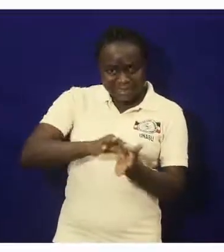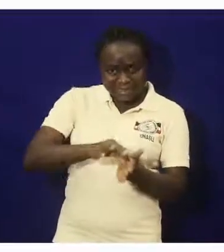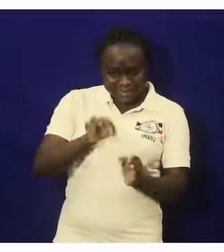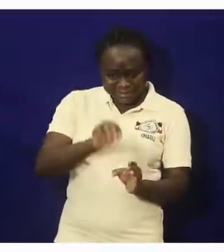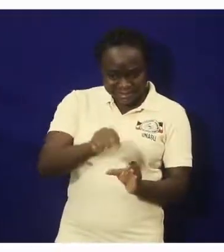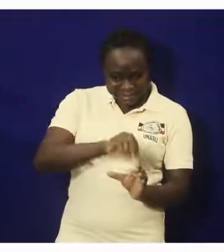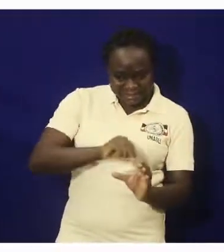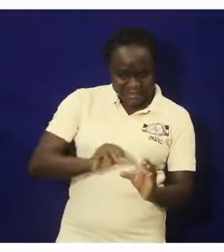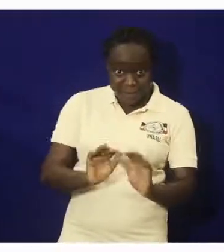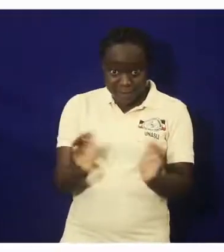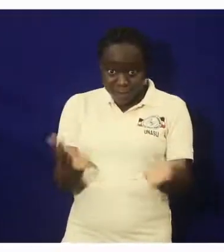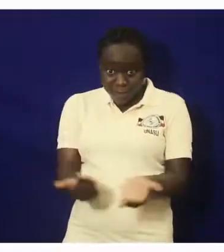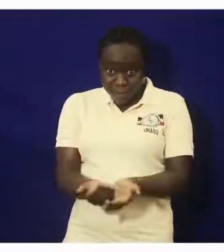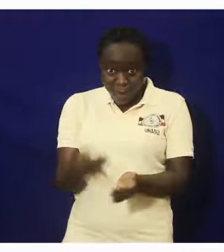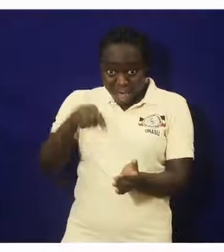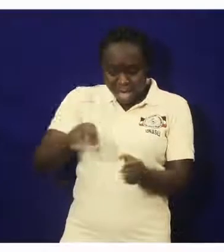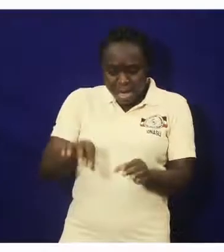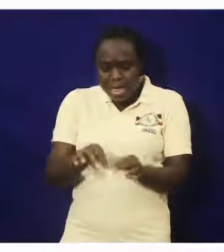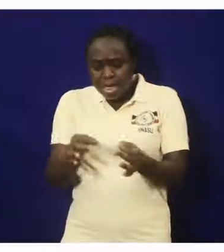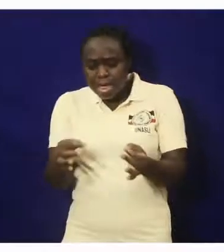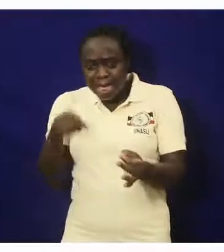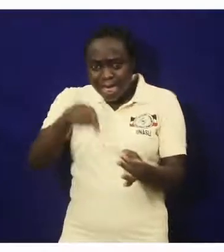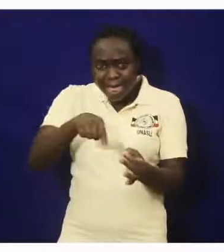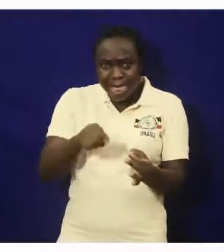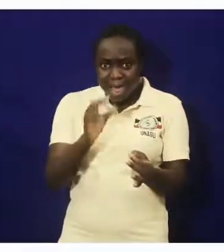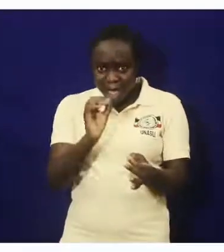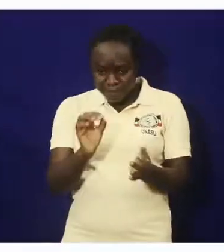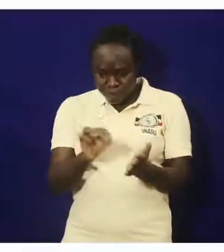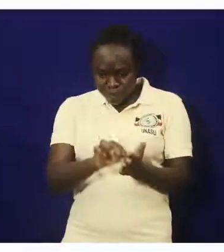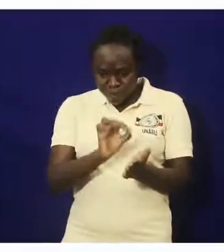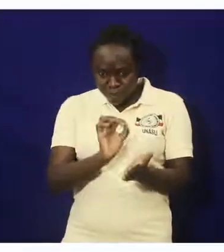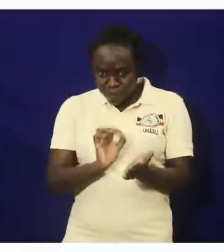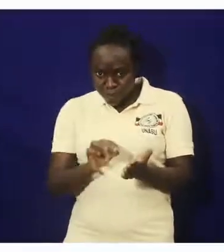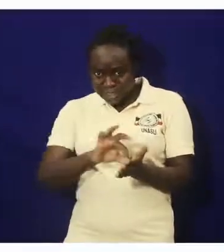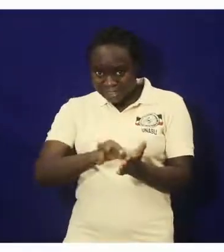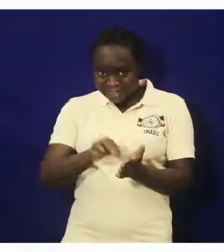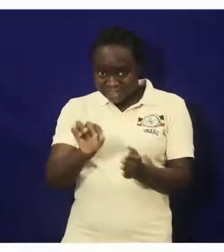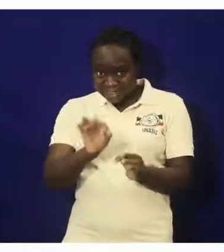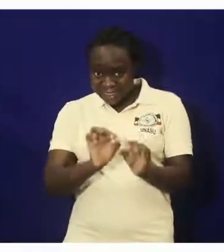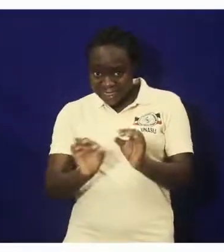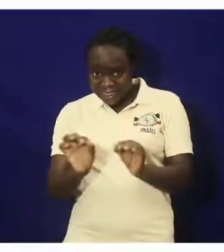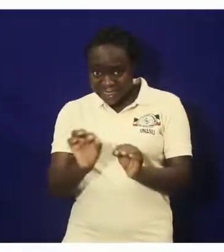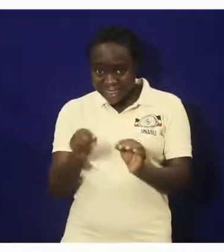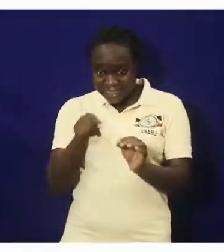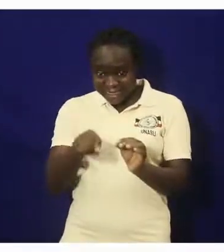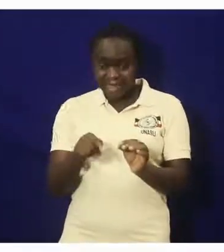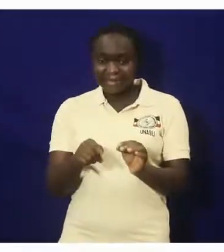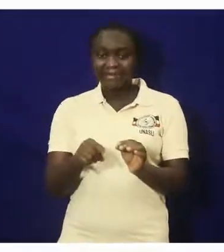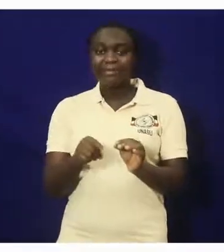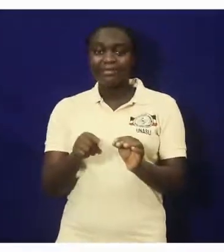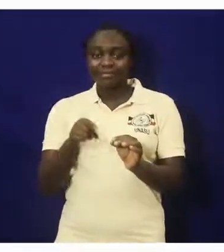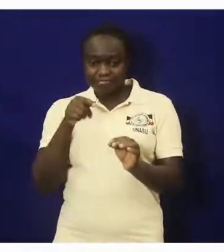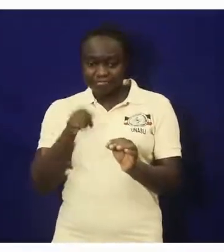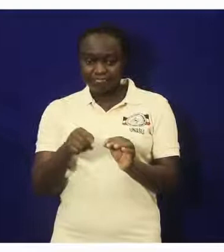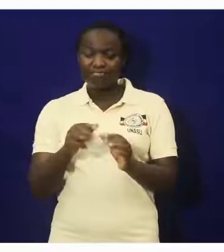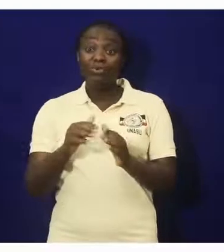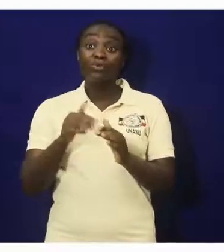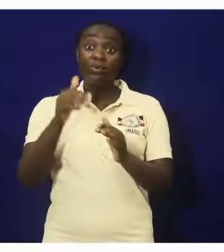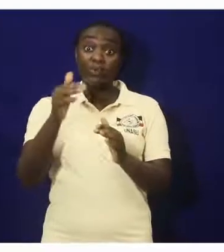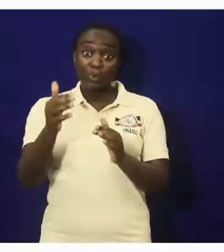seeds, those parts of the plant that are going to be fertilized to